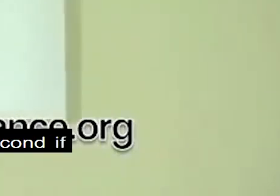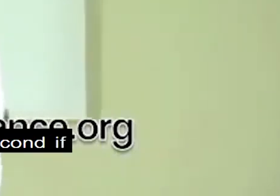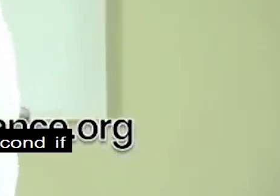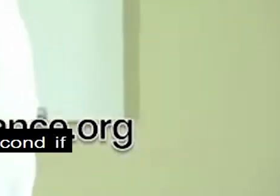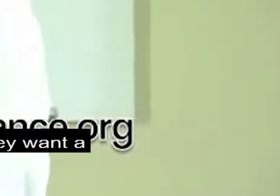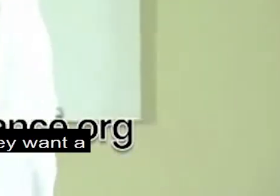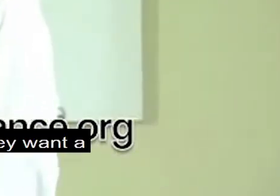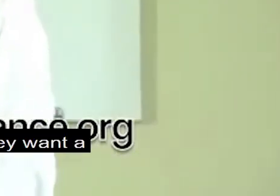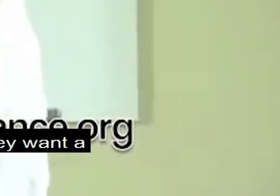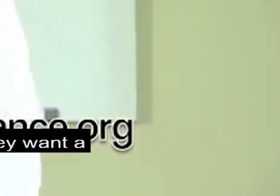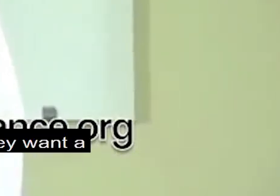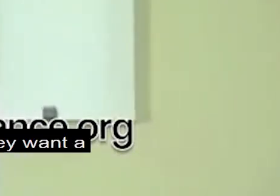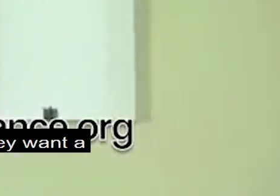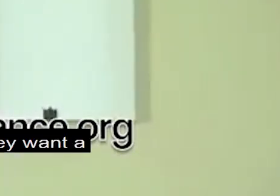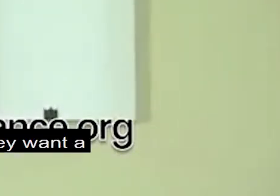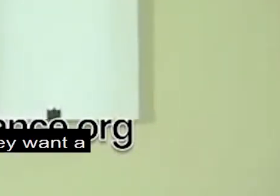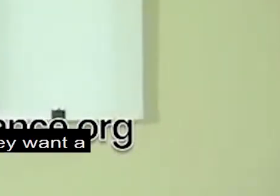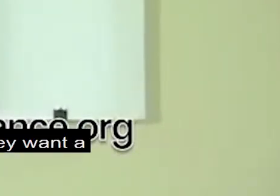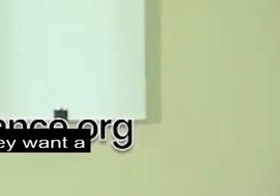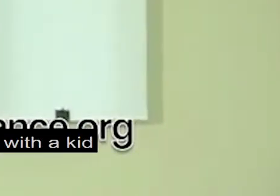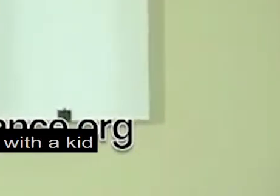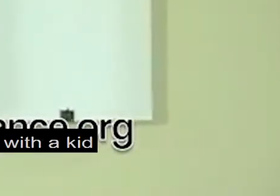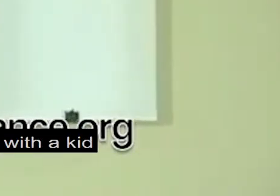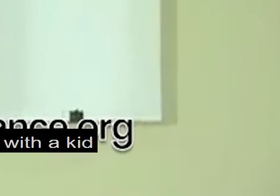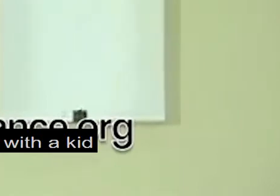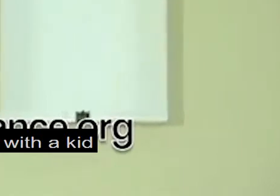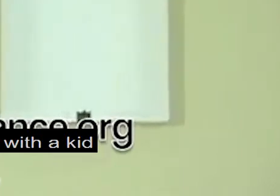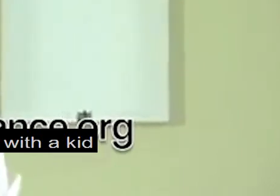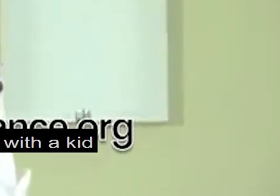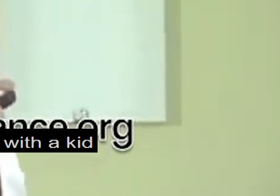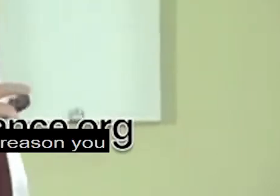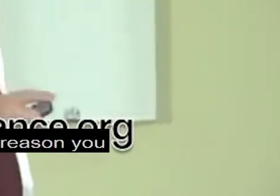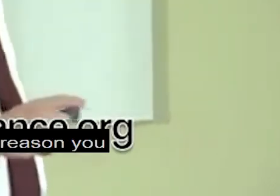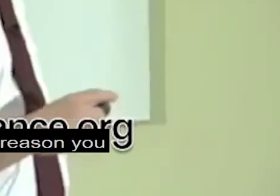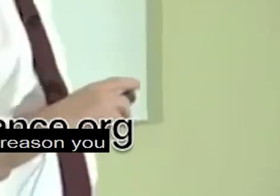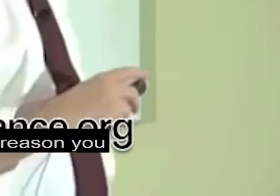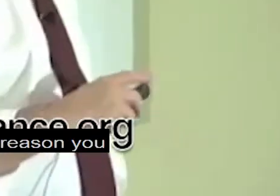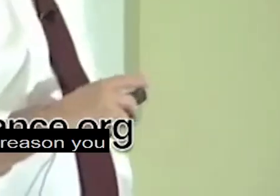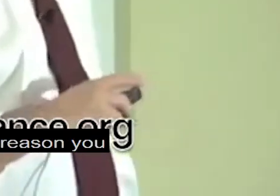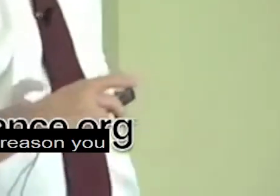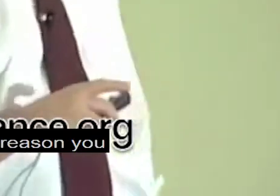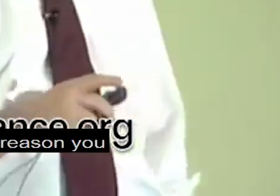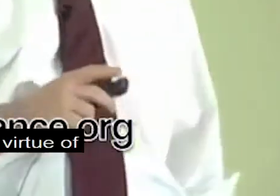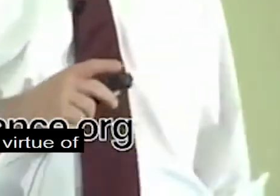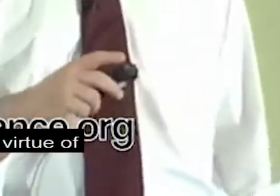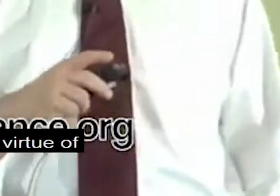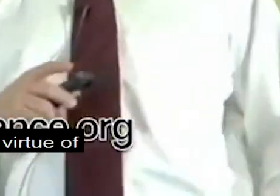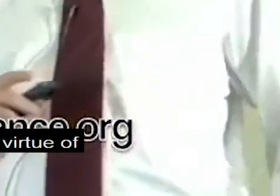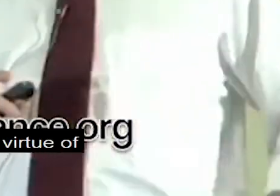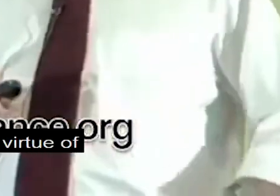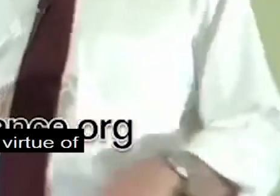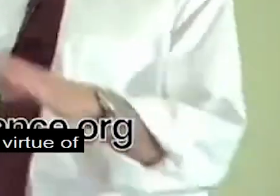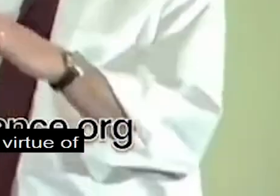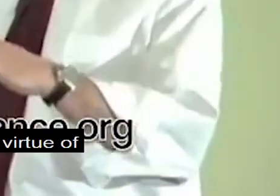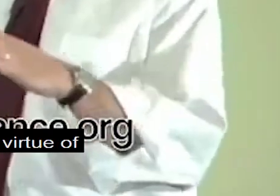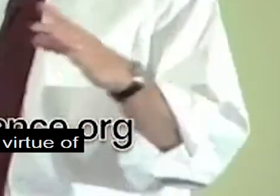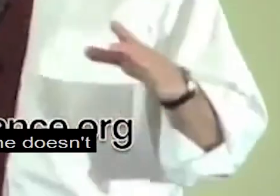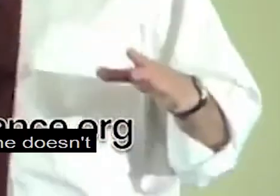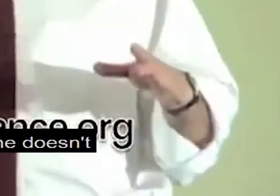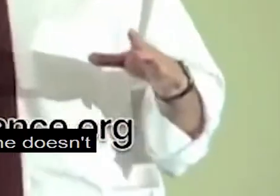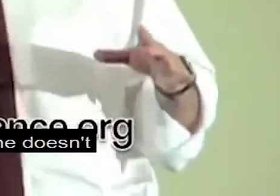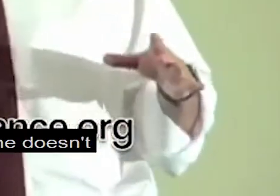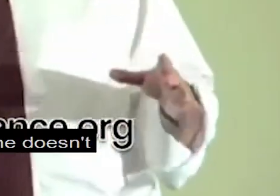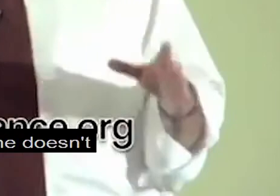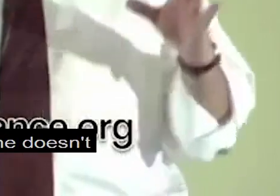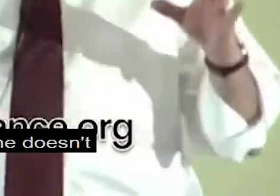for a second. If you've got a kids do well if they wanna mentality and you're working with a kid who's not doing well, then the reason you think he's not doing well by virtue